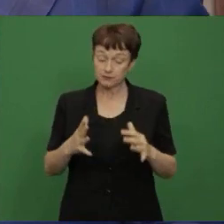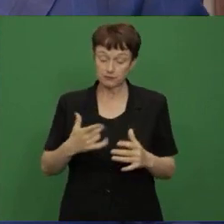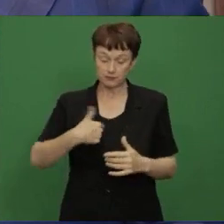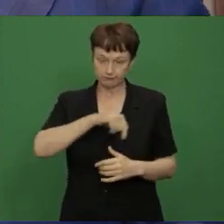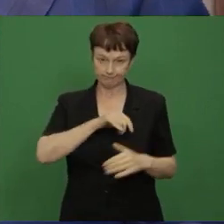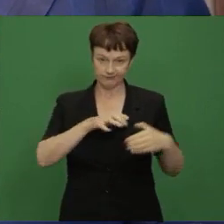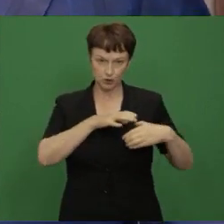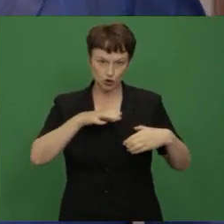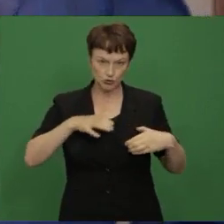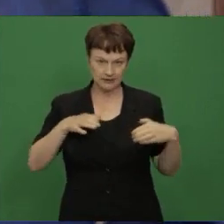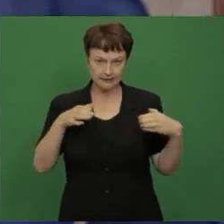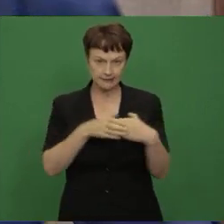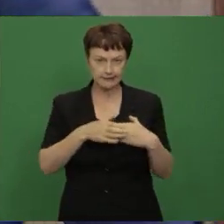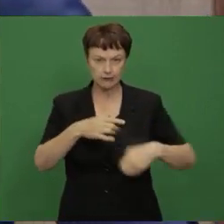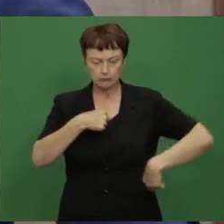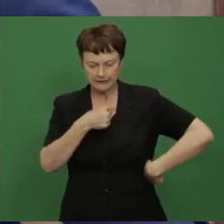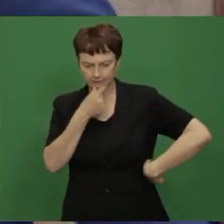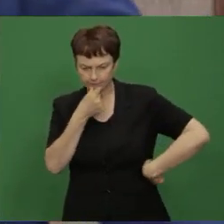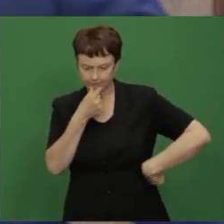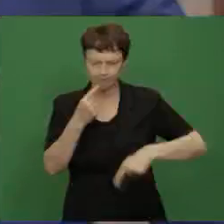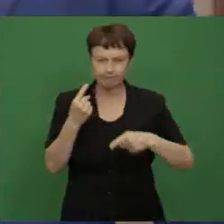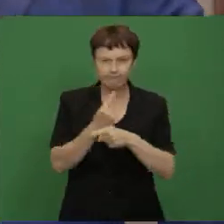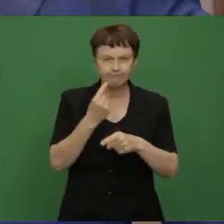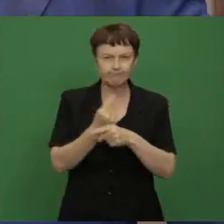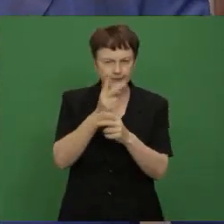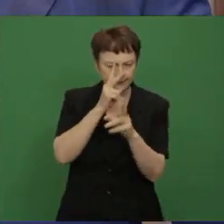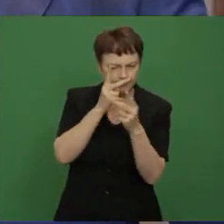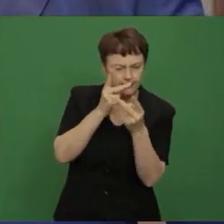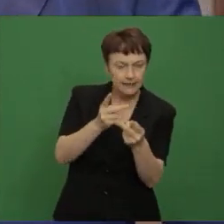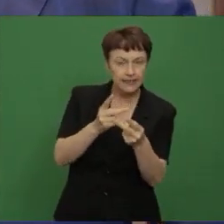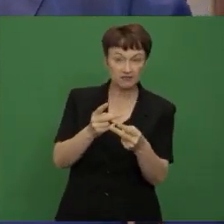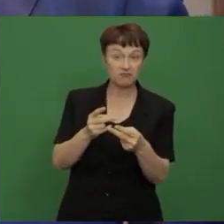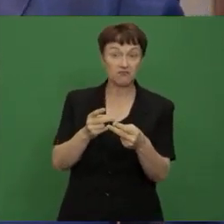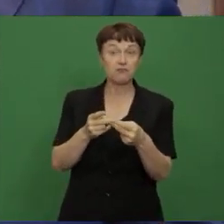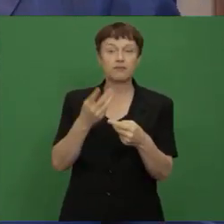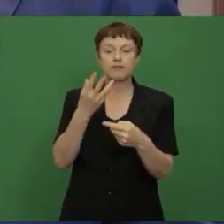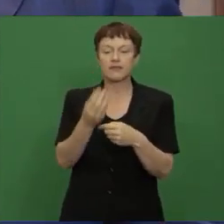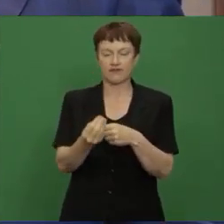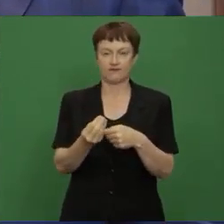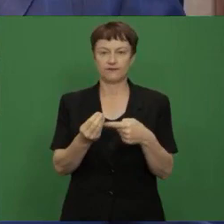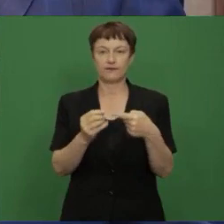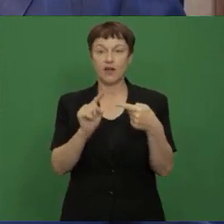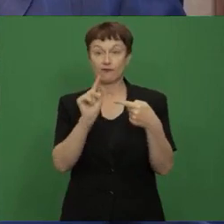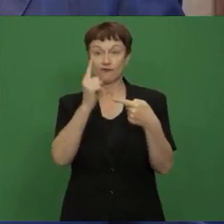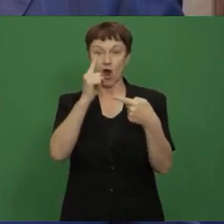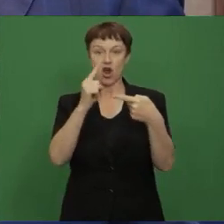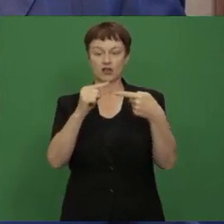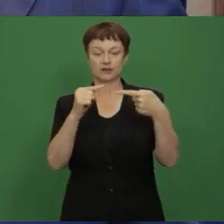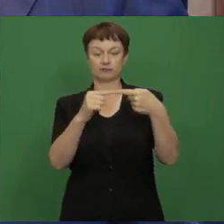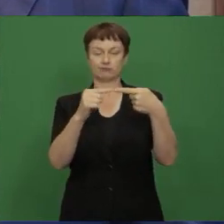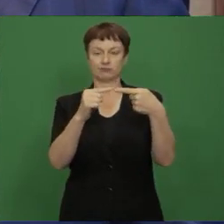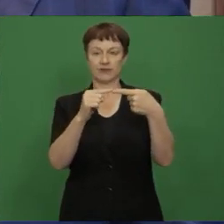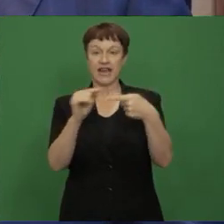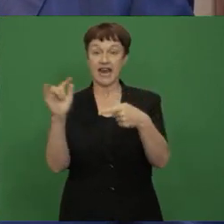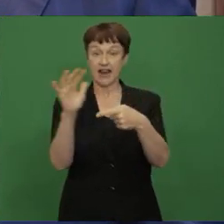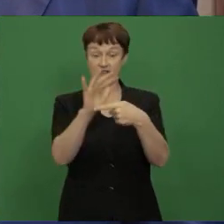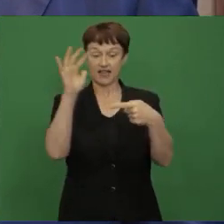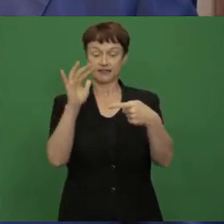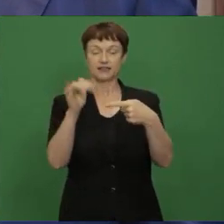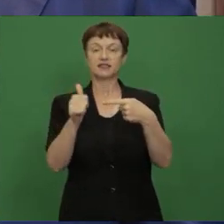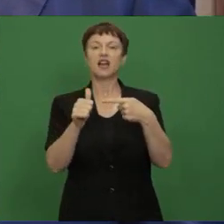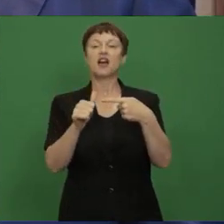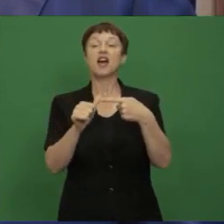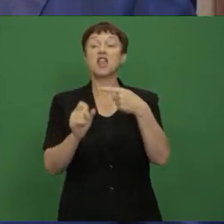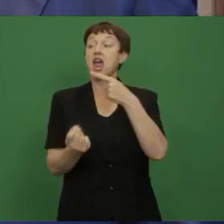the MPC is to look through the first round effects and focus on the possible second round effects